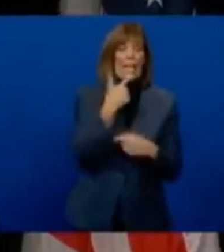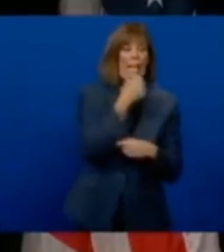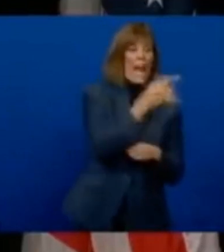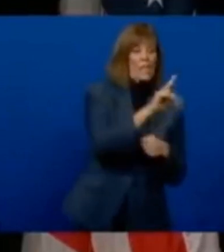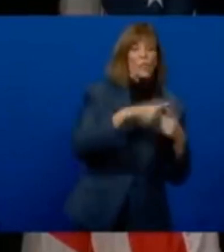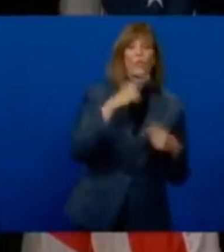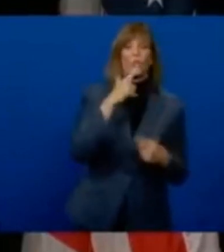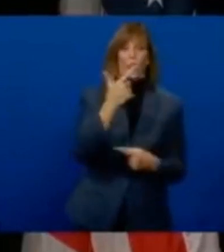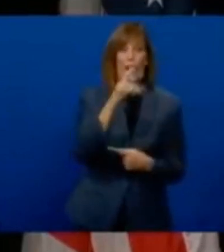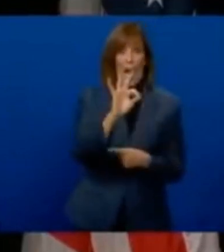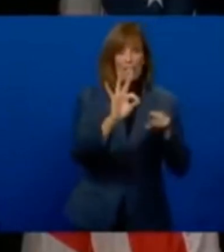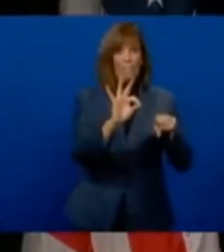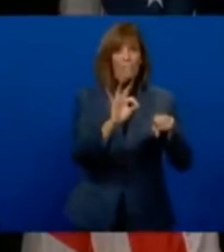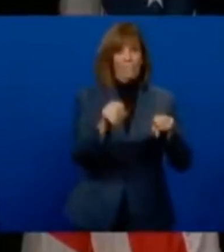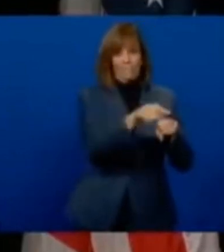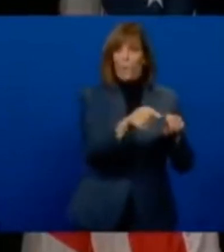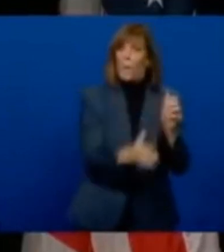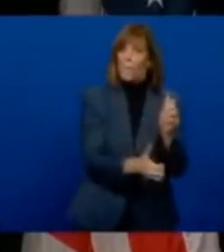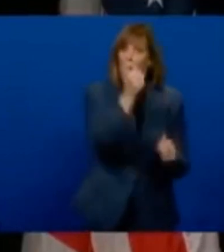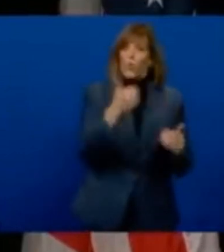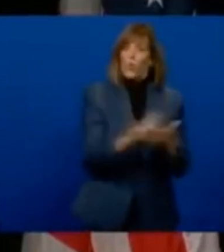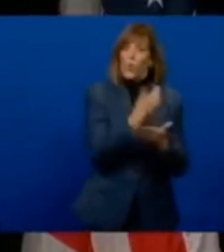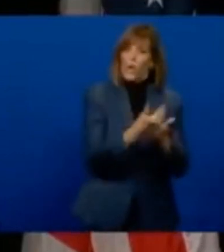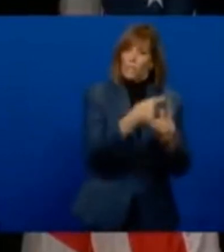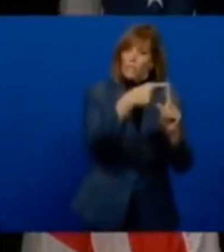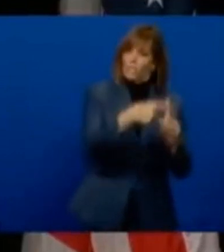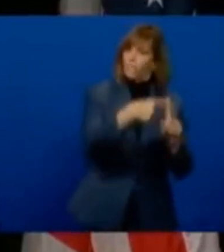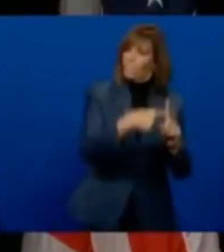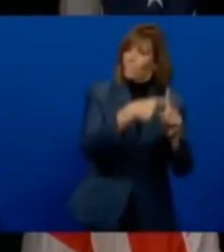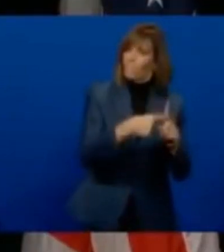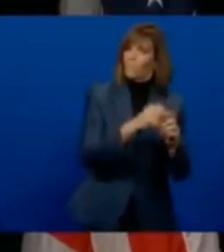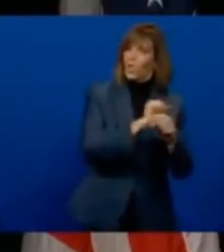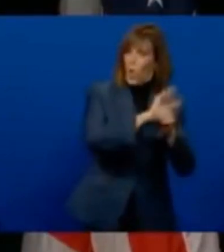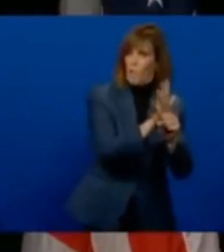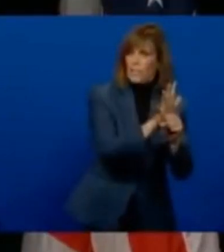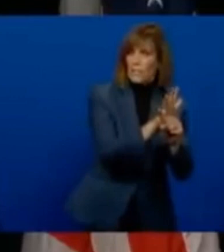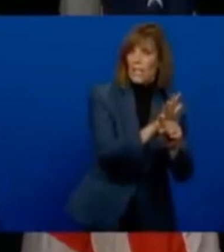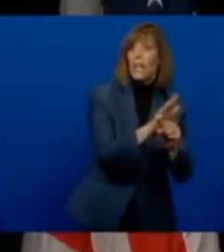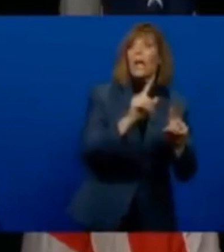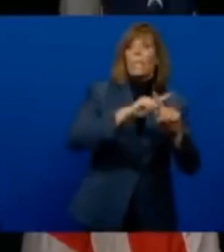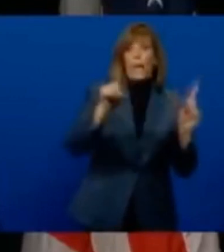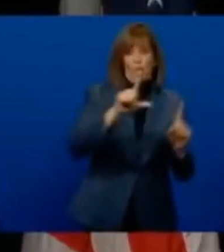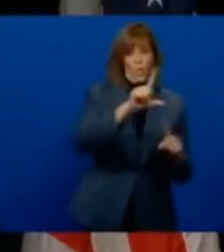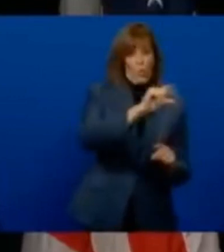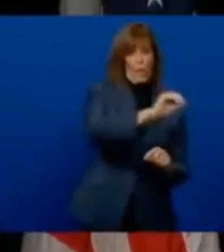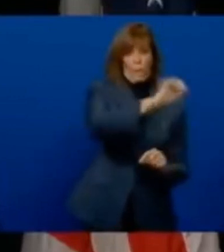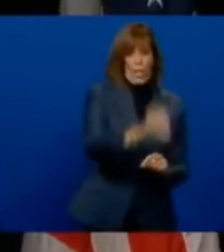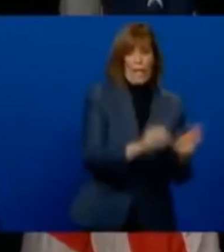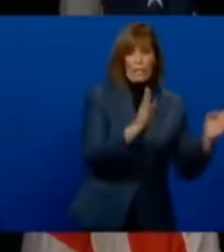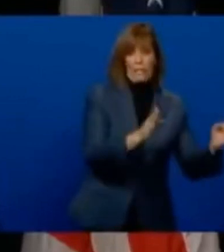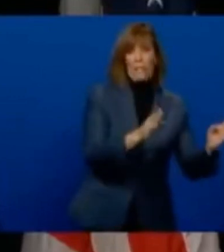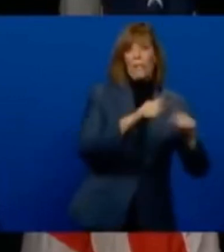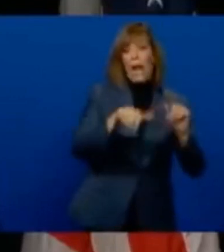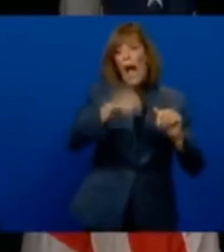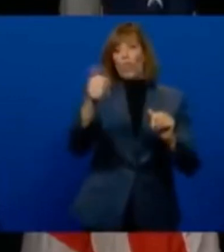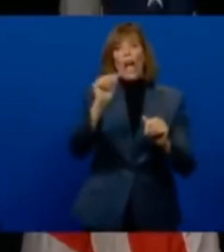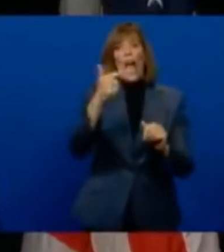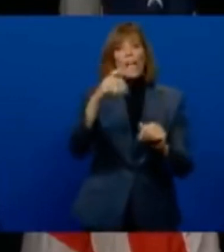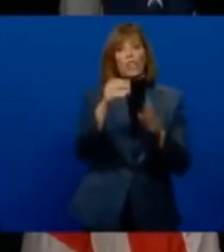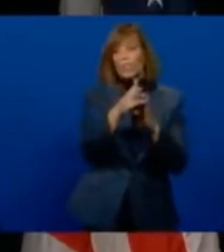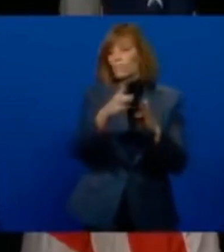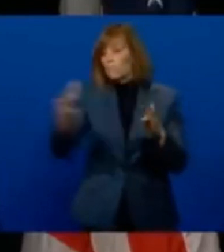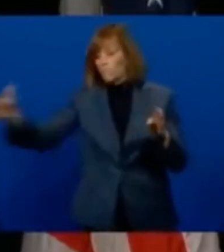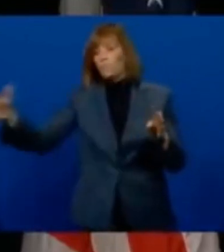to 29 account for most of the new positive cases, 20% overall, but cases do remain fairly